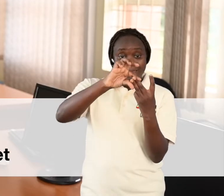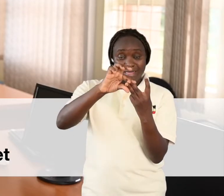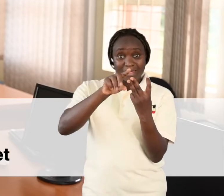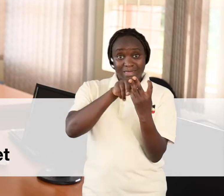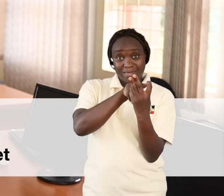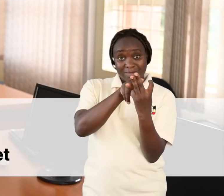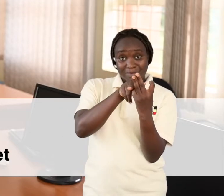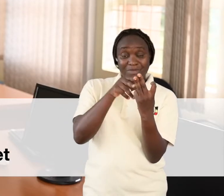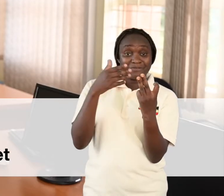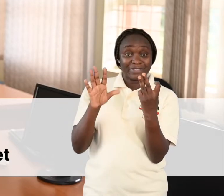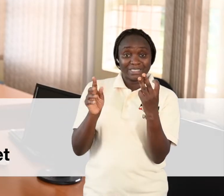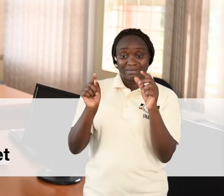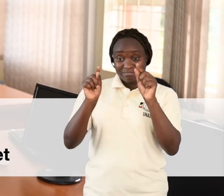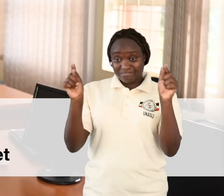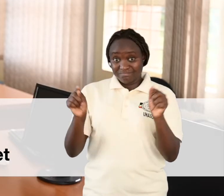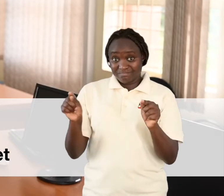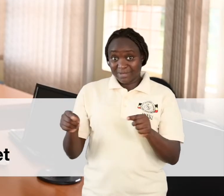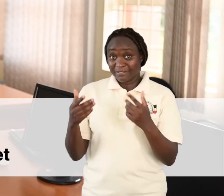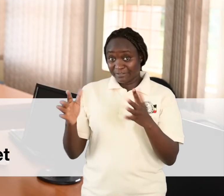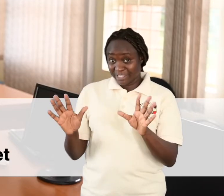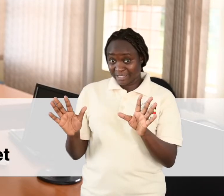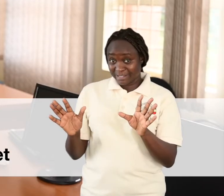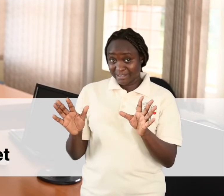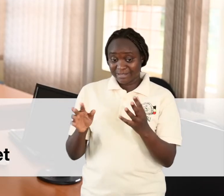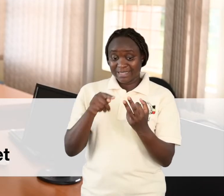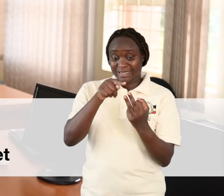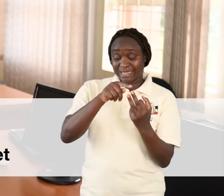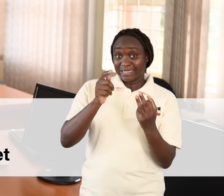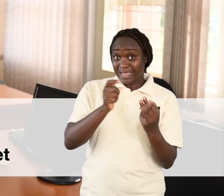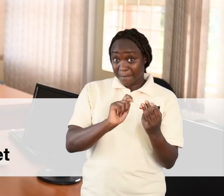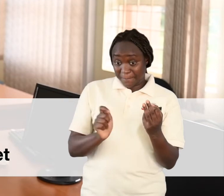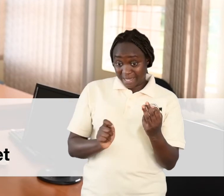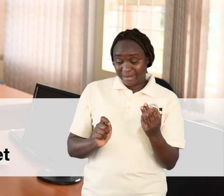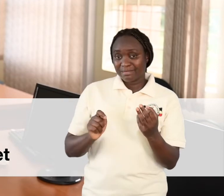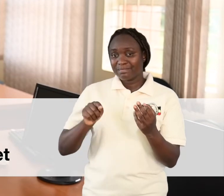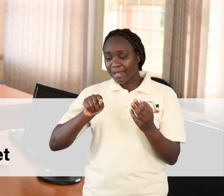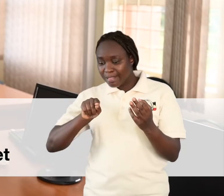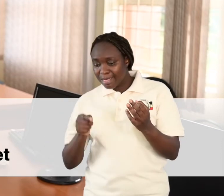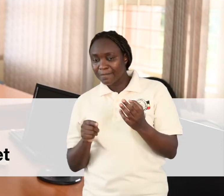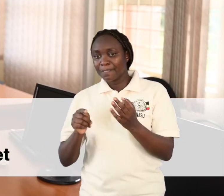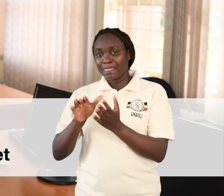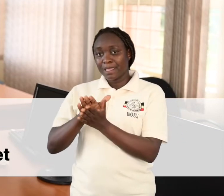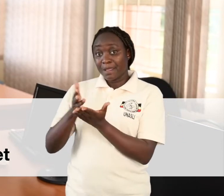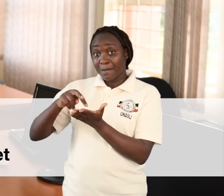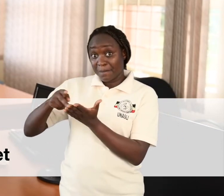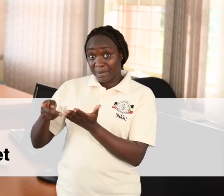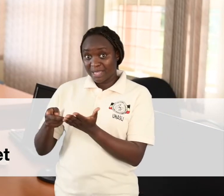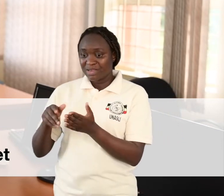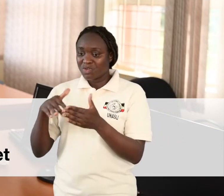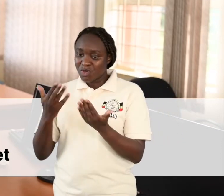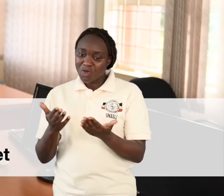set. So pen and a set is the same as set and a pen,